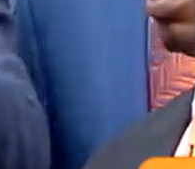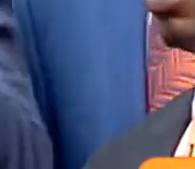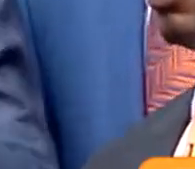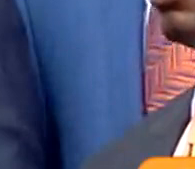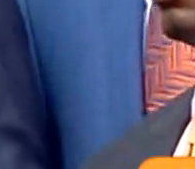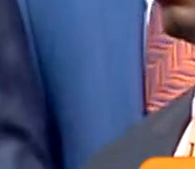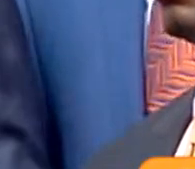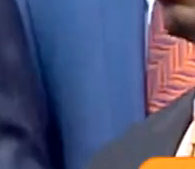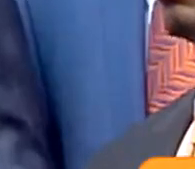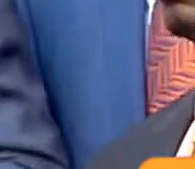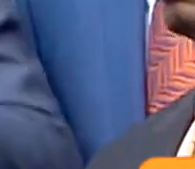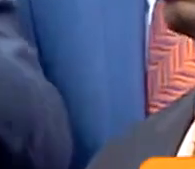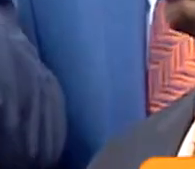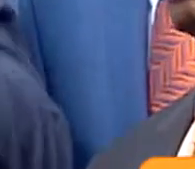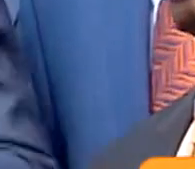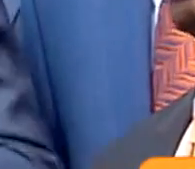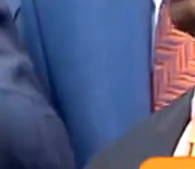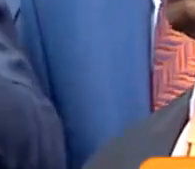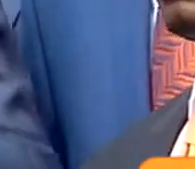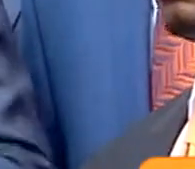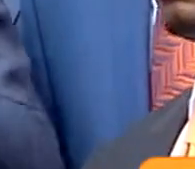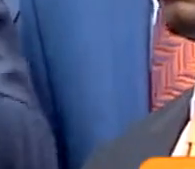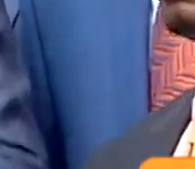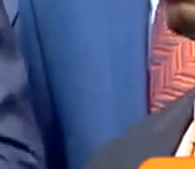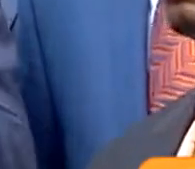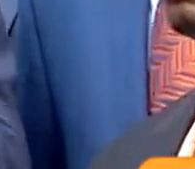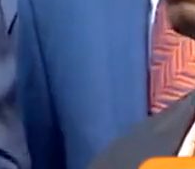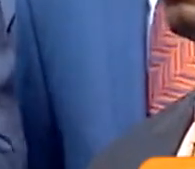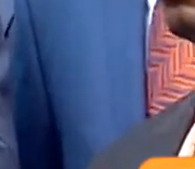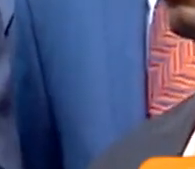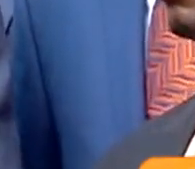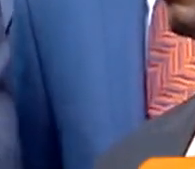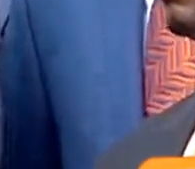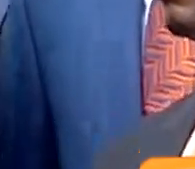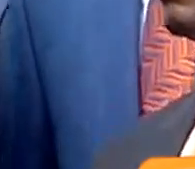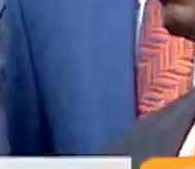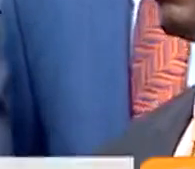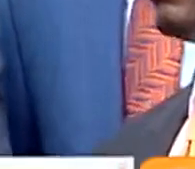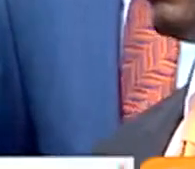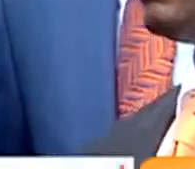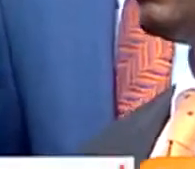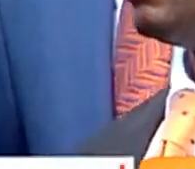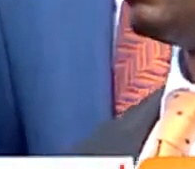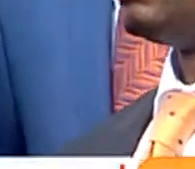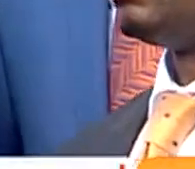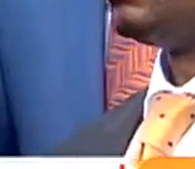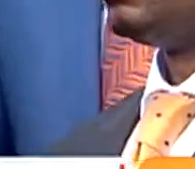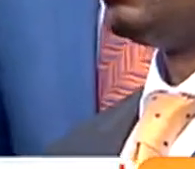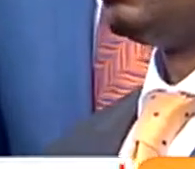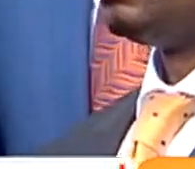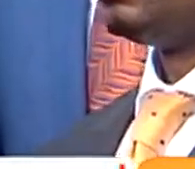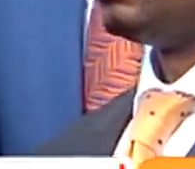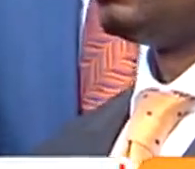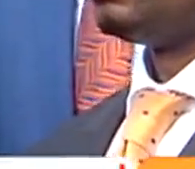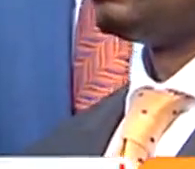and through the speaker. Kenyans gave registrar of political parties exclusive mandate